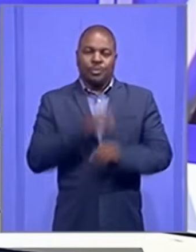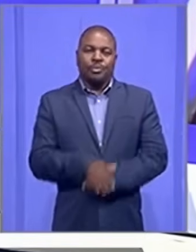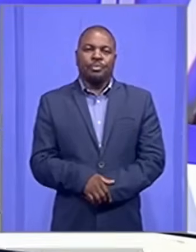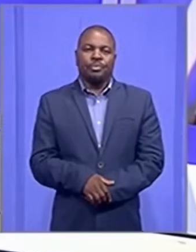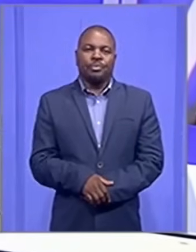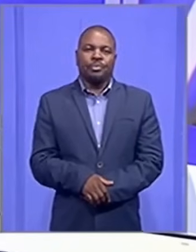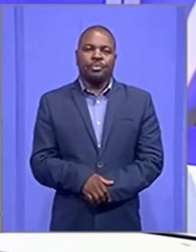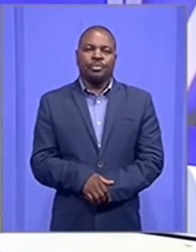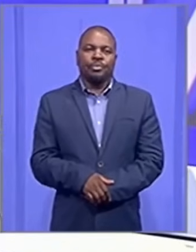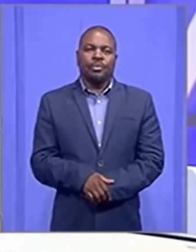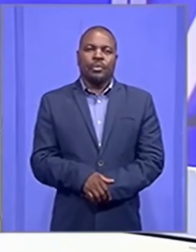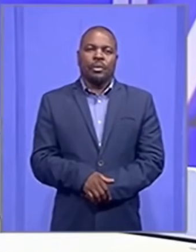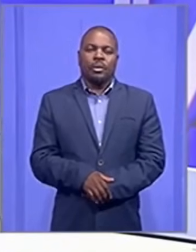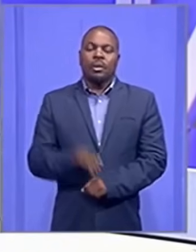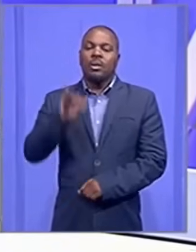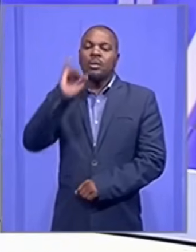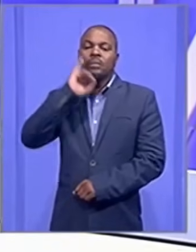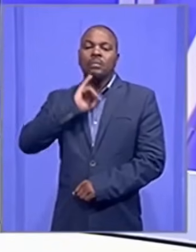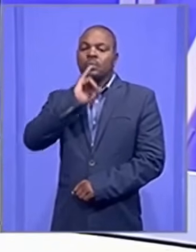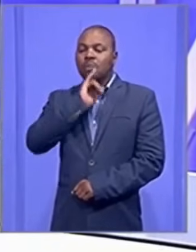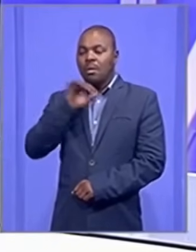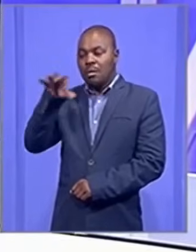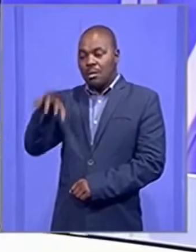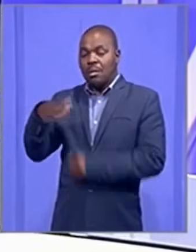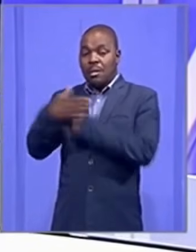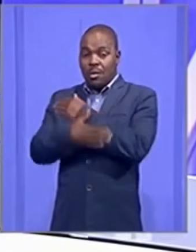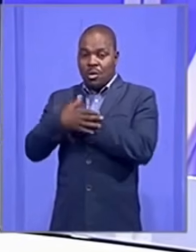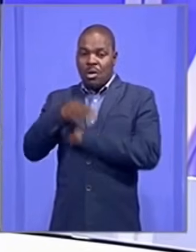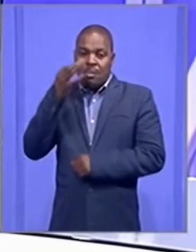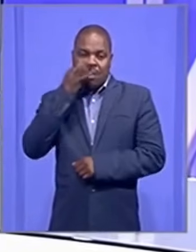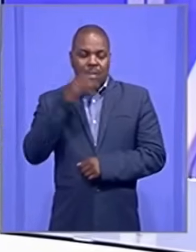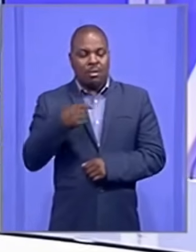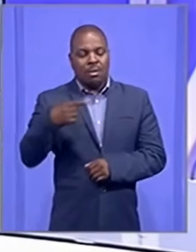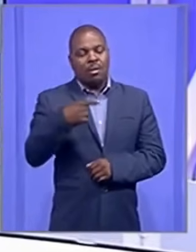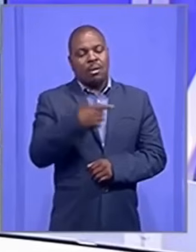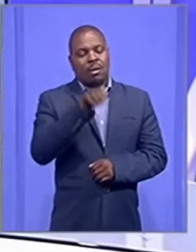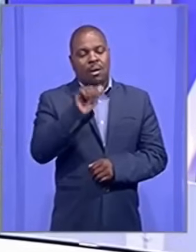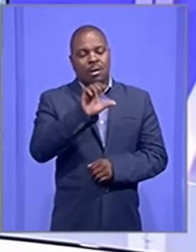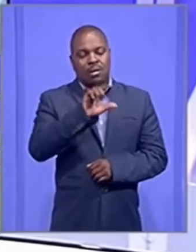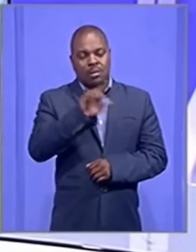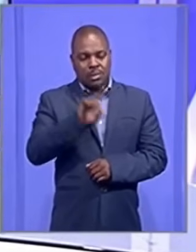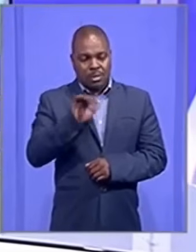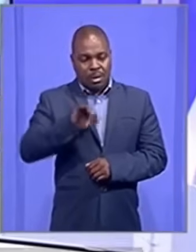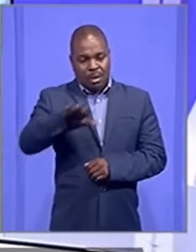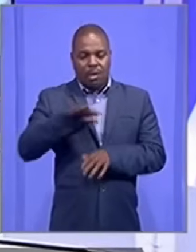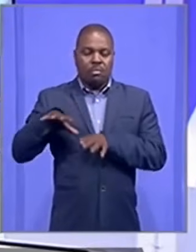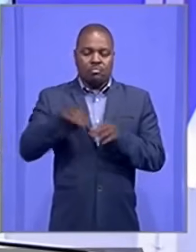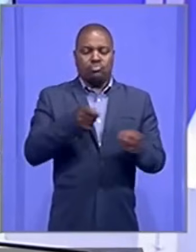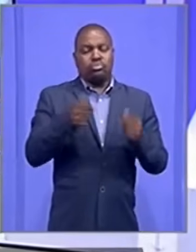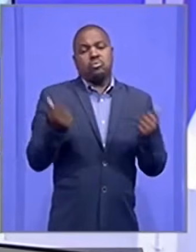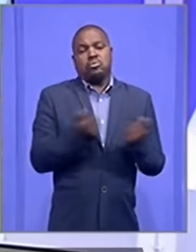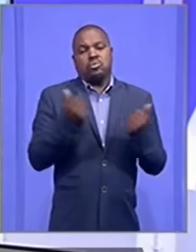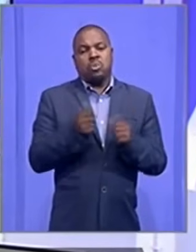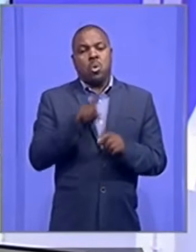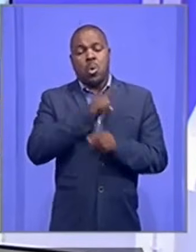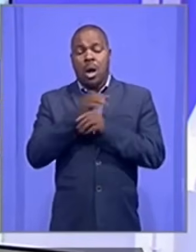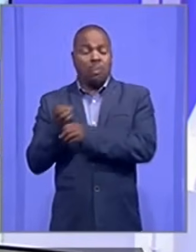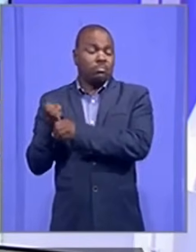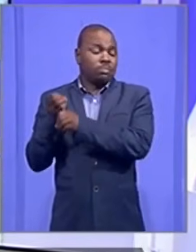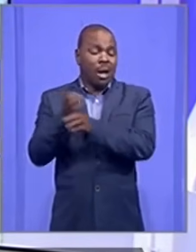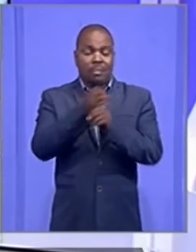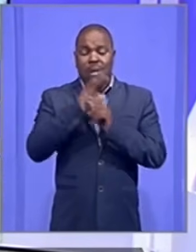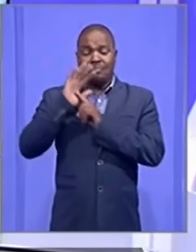Letlalo. Naga ya Israel e re e tšere gape taolo ya molwane wa Gaza. Go bile le ditlhaselo tše šorukudu